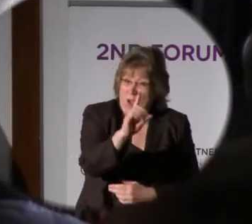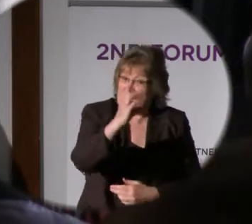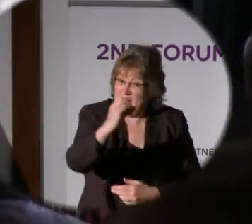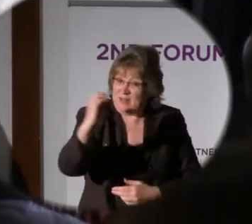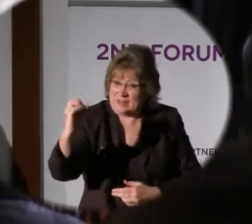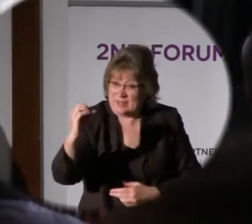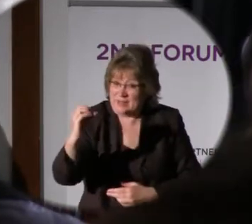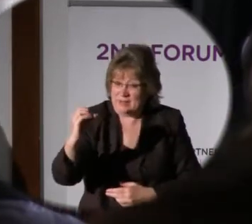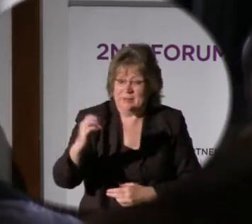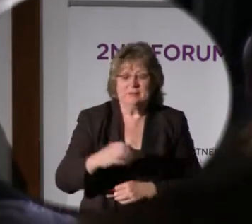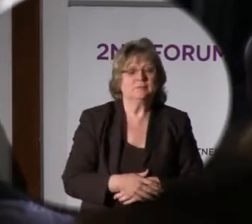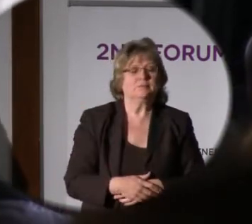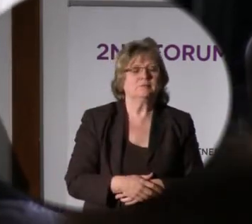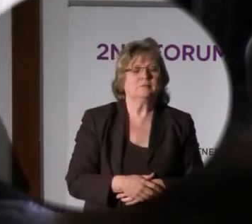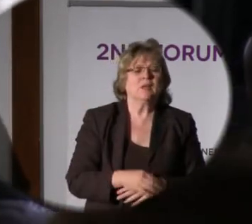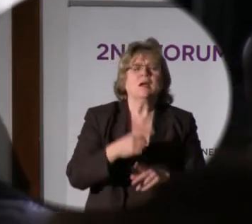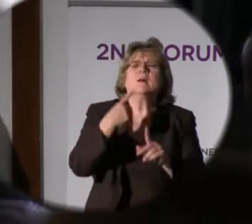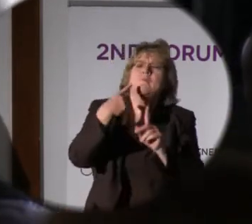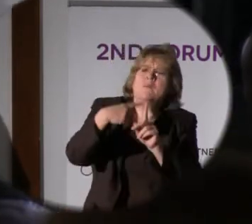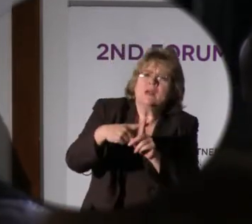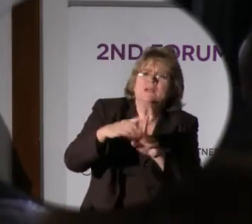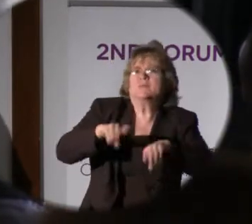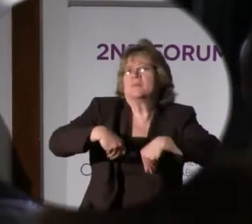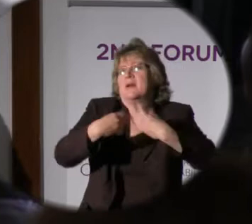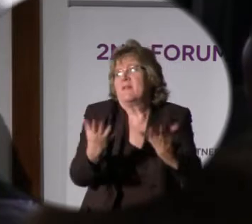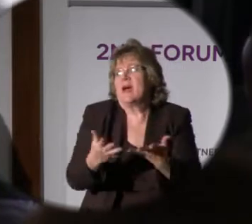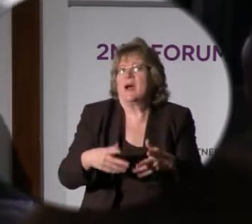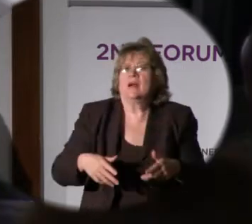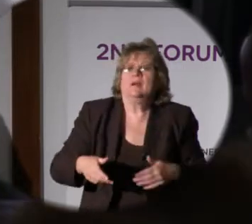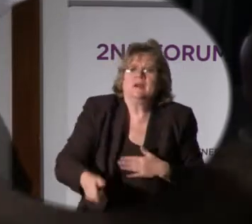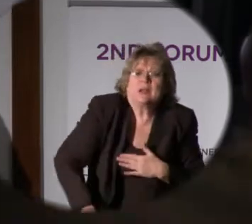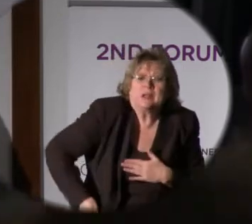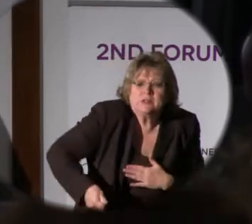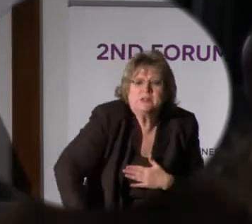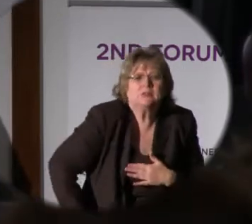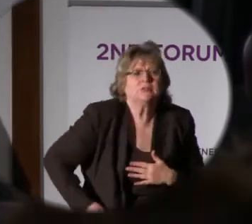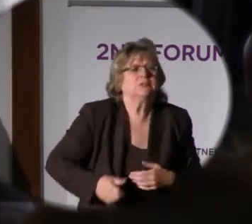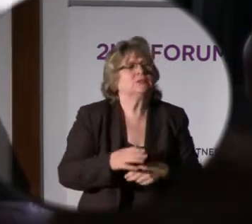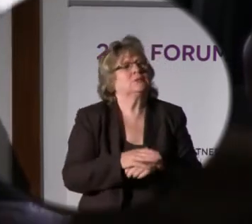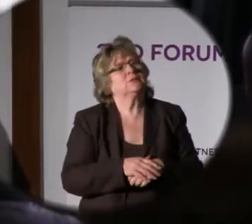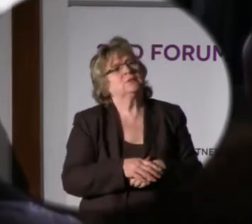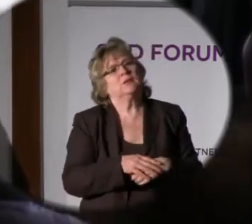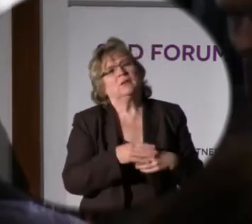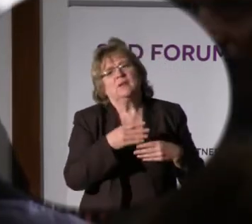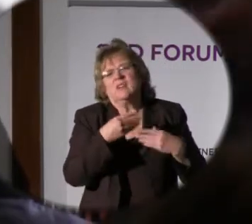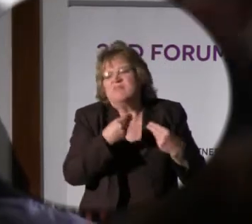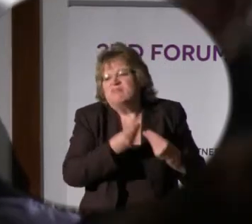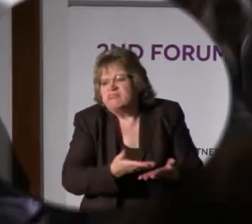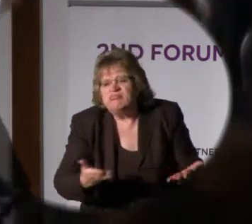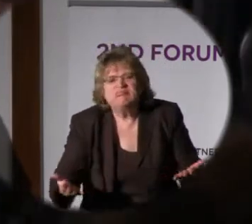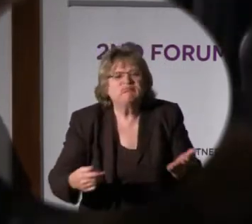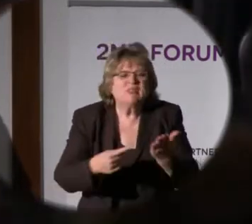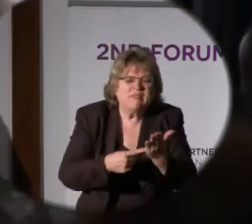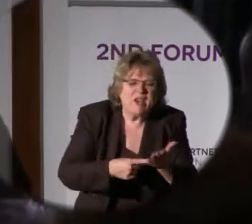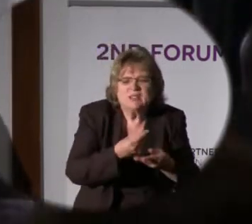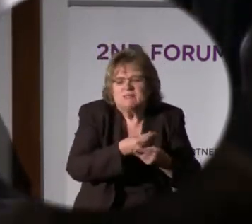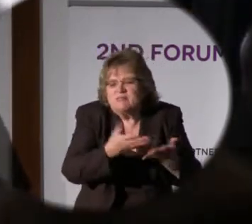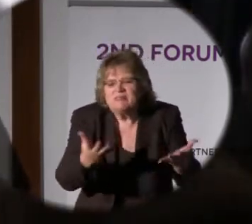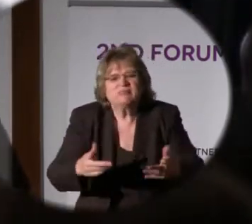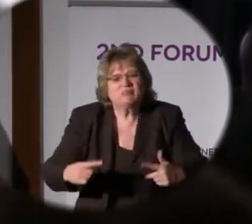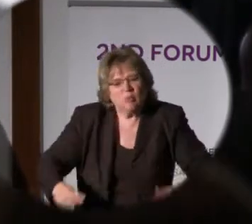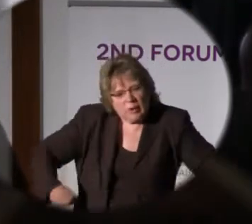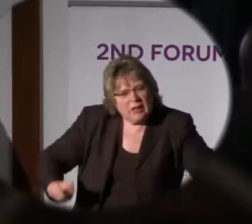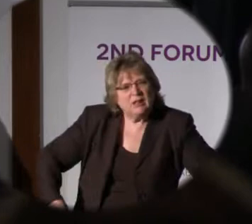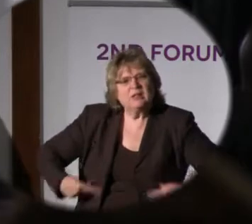wheelchairs, crutches, walkers, and others, and social occupational therapy to children or learners with disabilities is